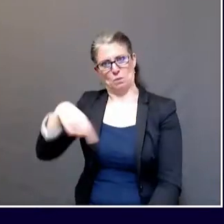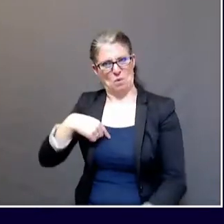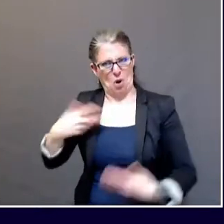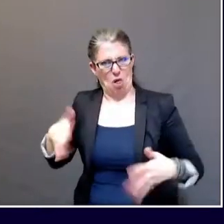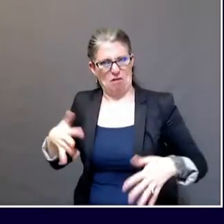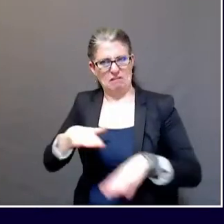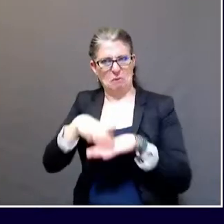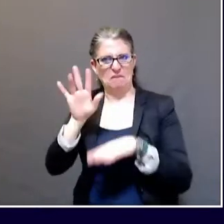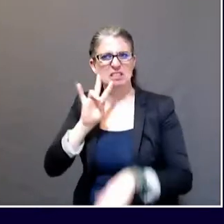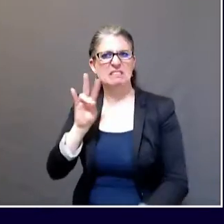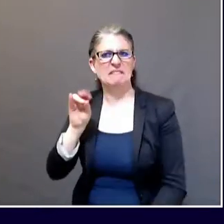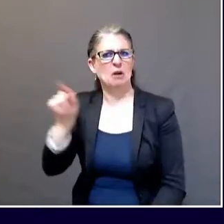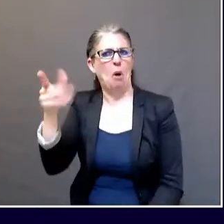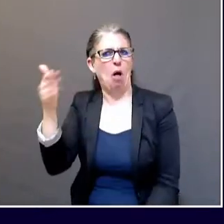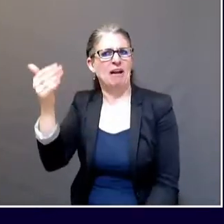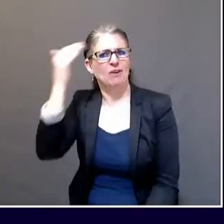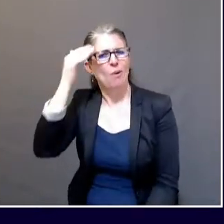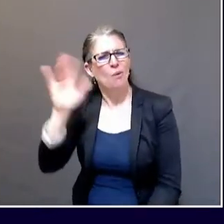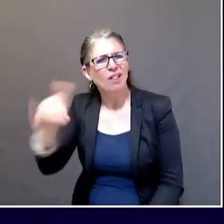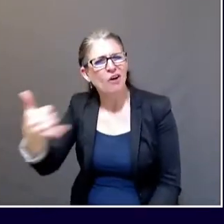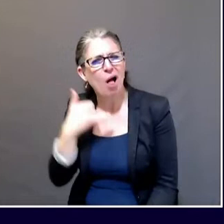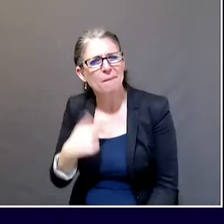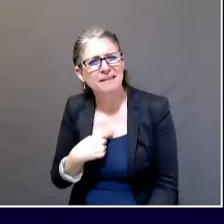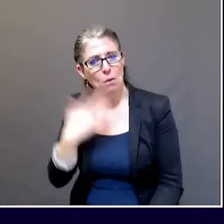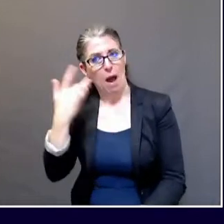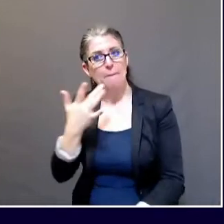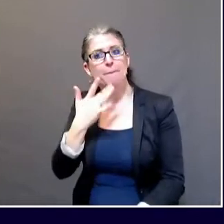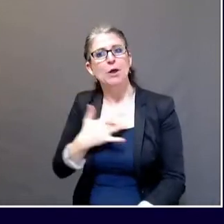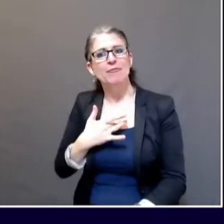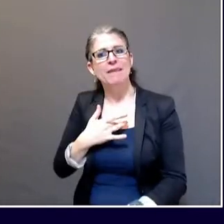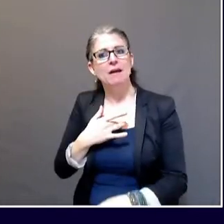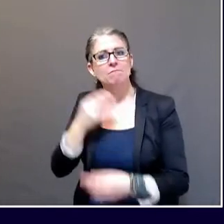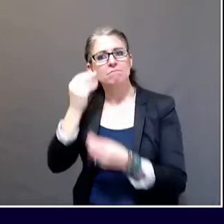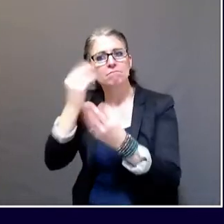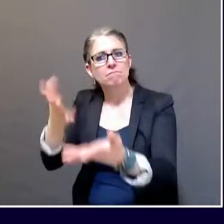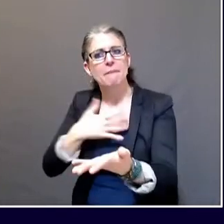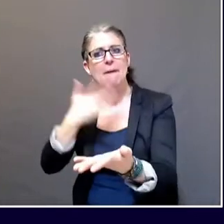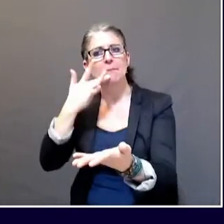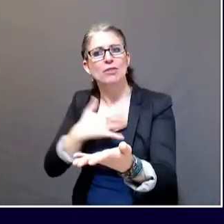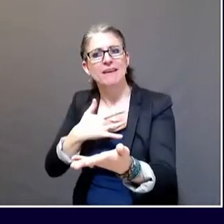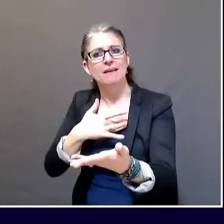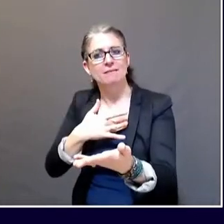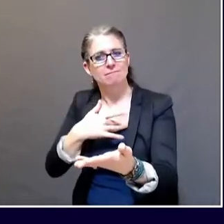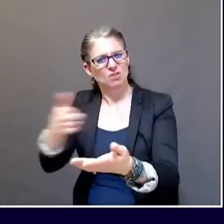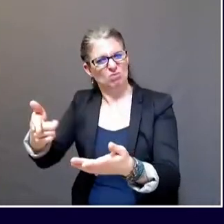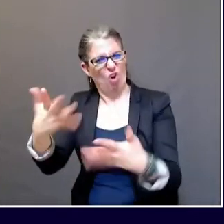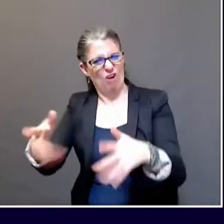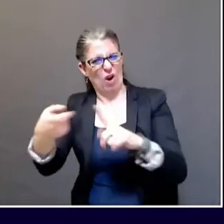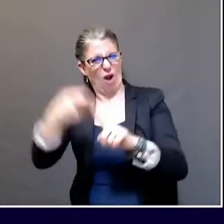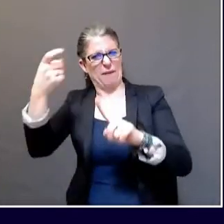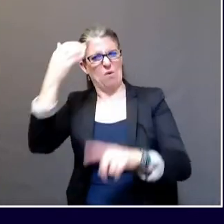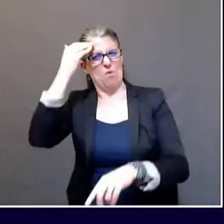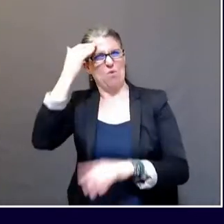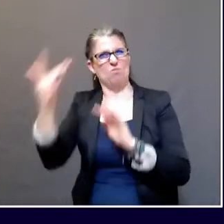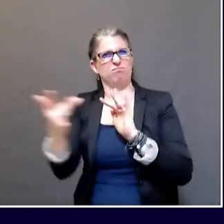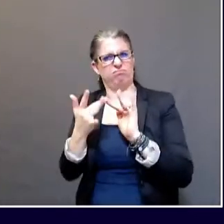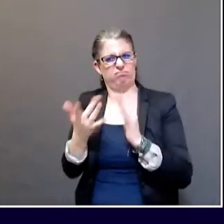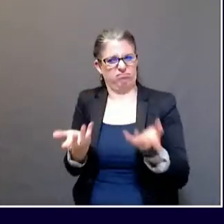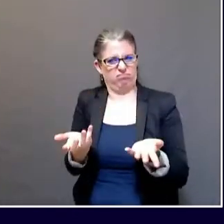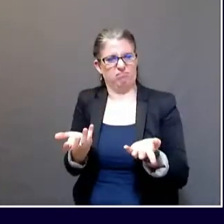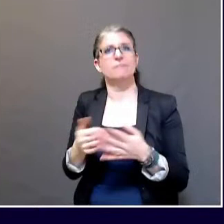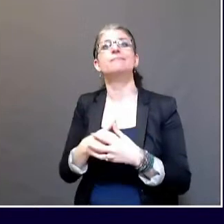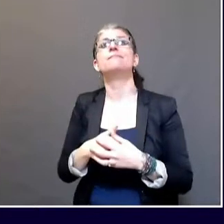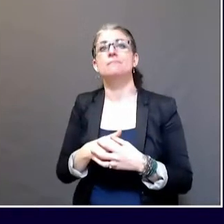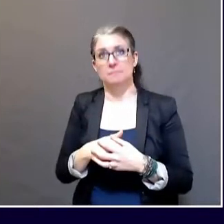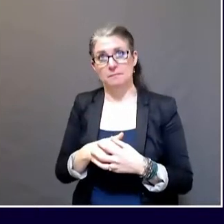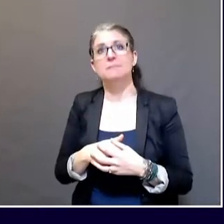vaccine, whom to call, the best times to call. So the first thing to do is to recognize that you may get a phone call before you were able to get through.